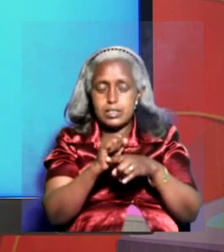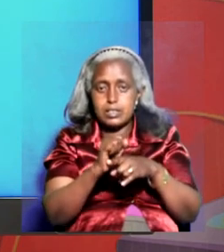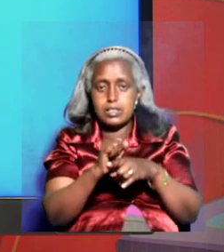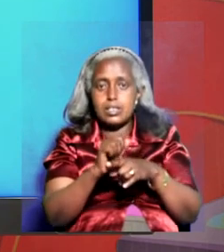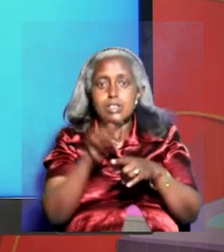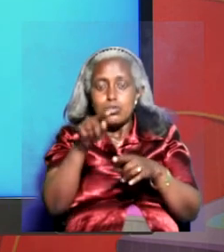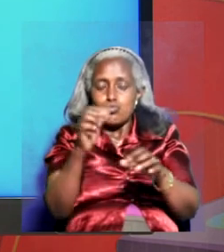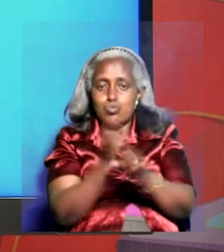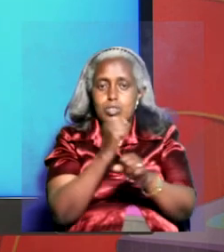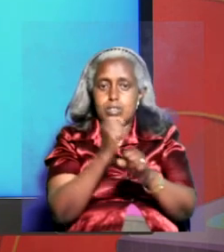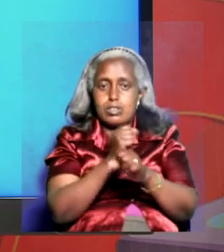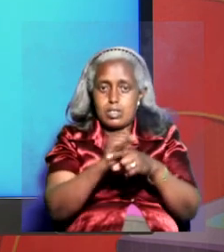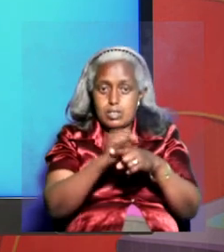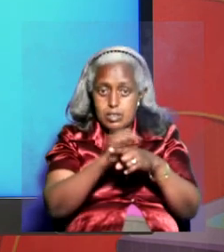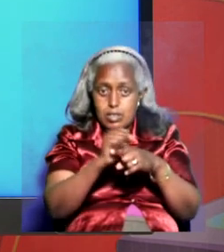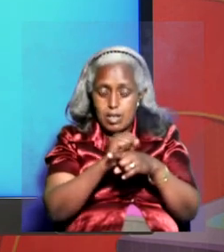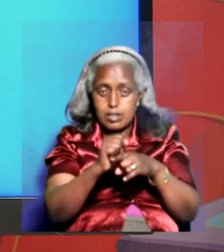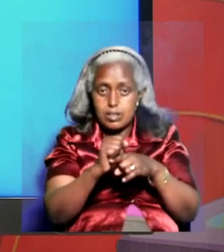Do exercise